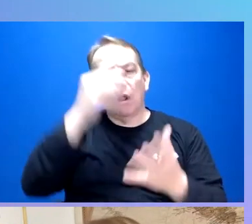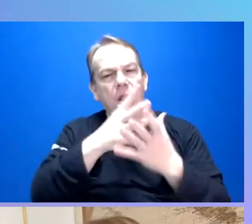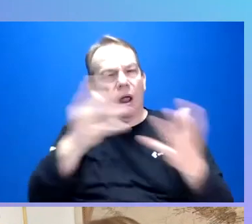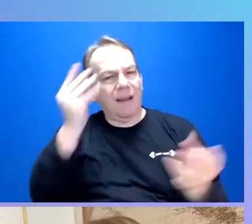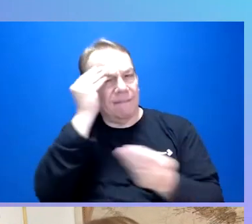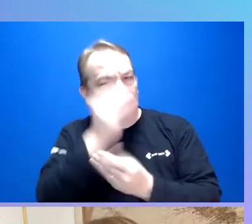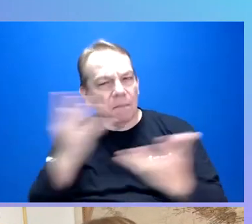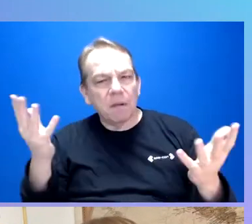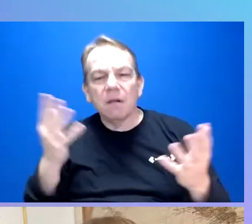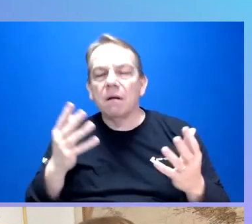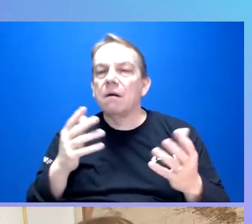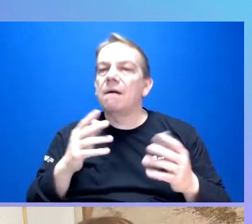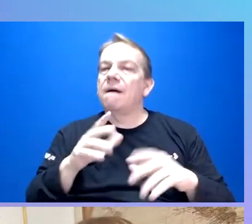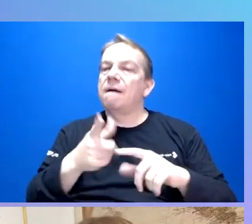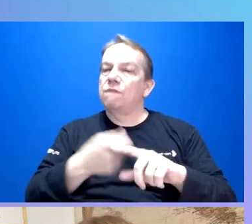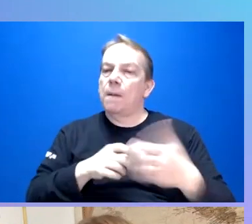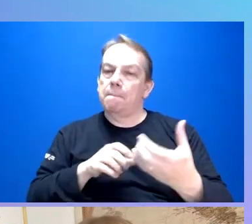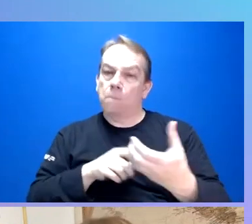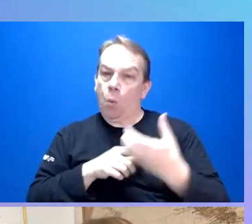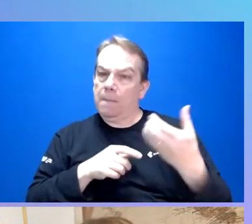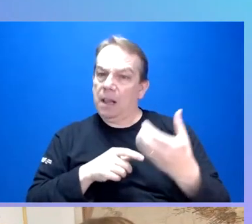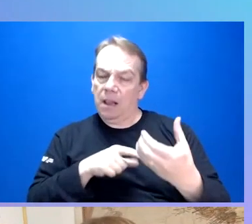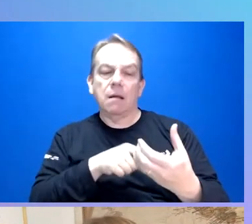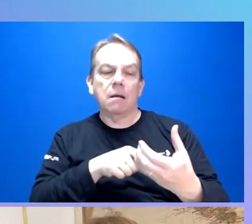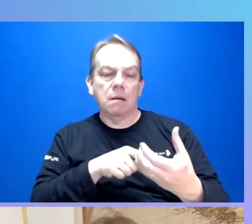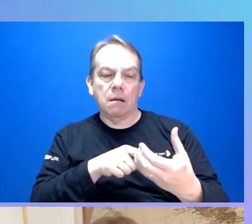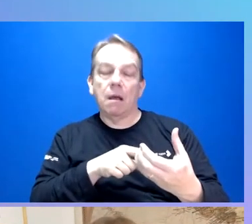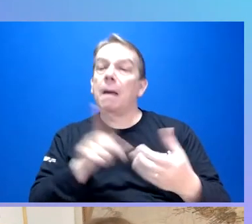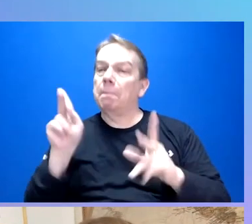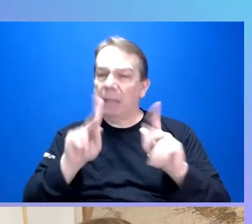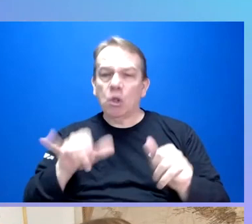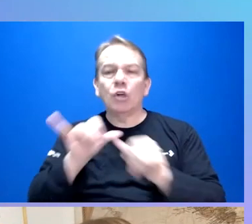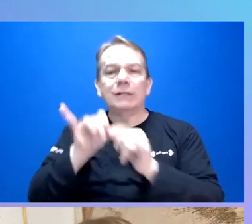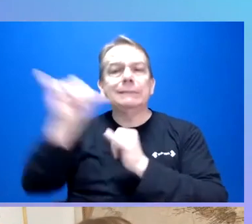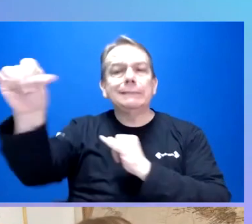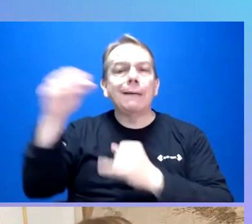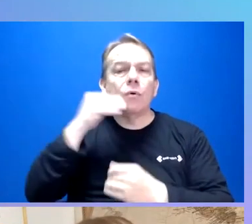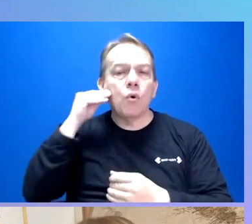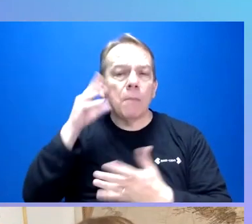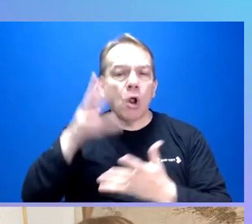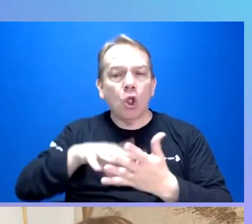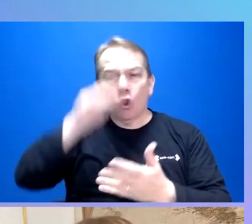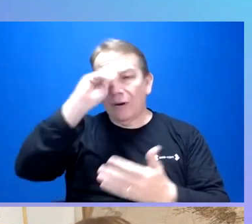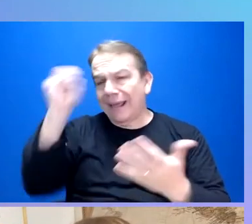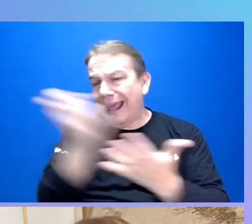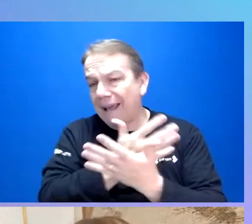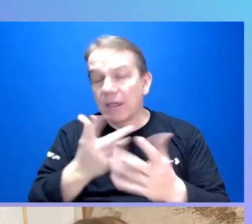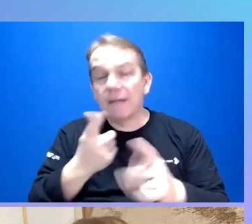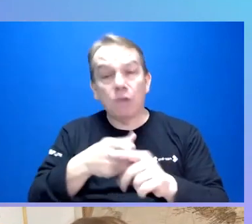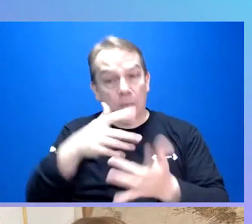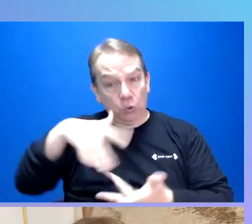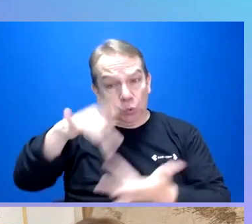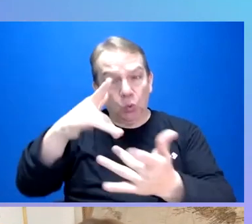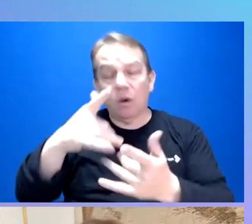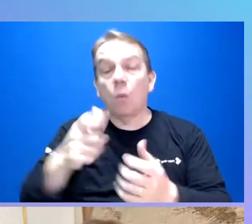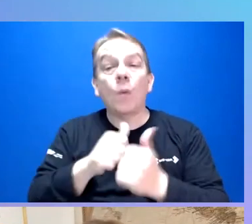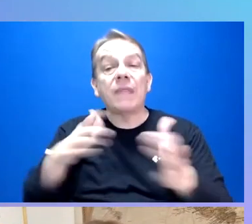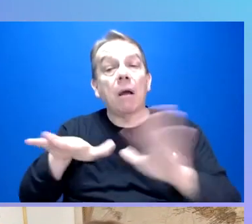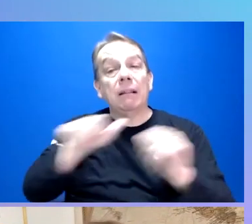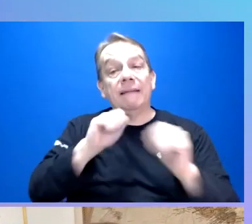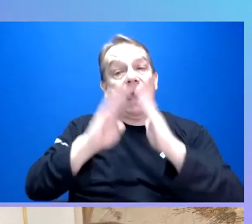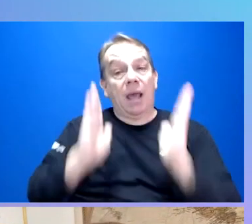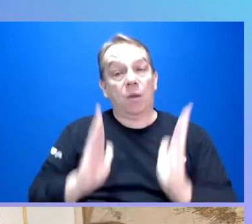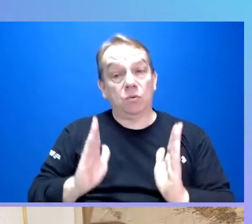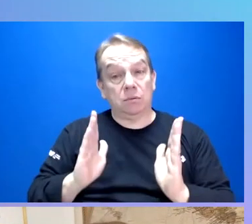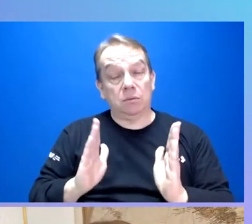on the mobile guide that visitors could have easily stayed home and learned everything that you'd learn on a tour from their couch.